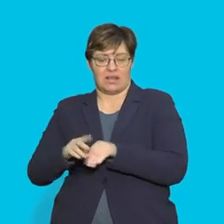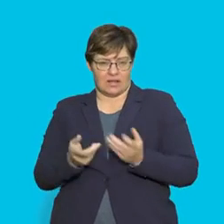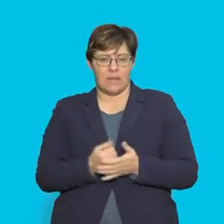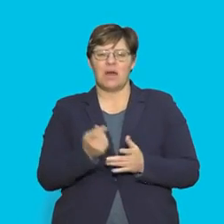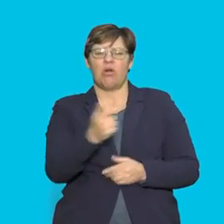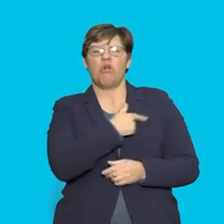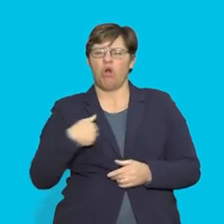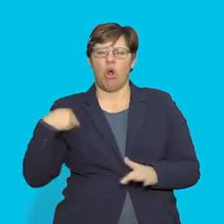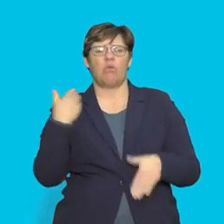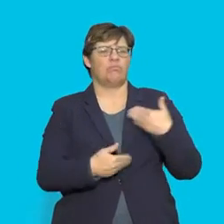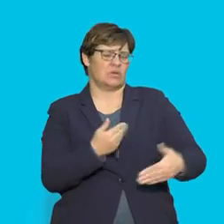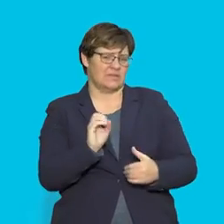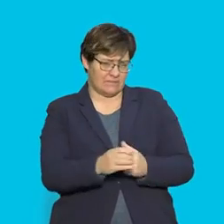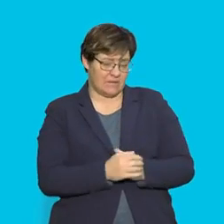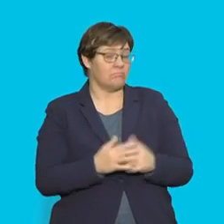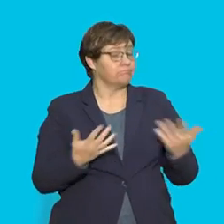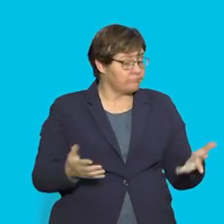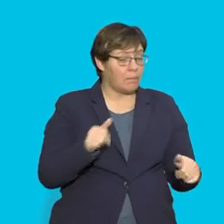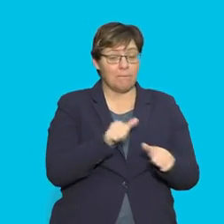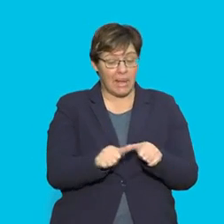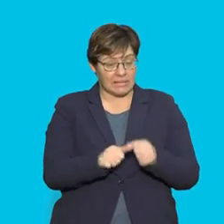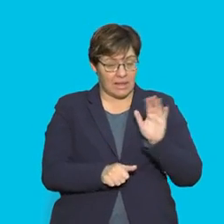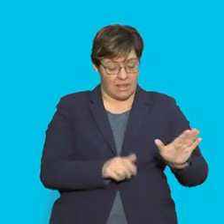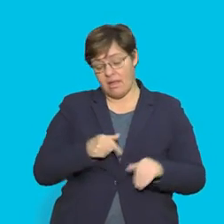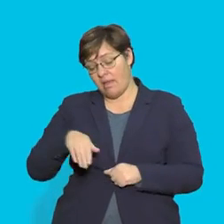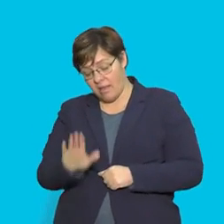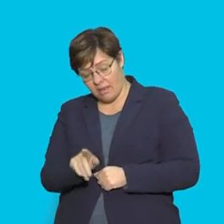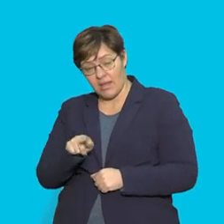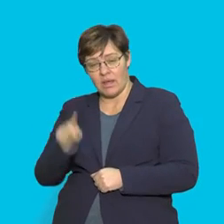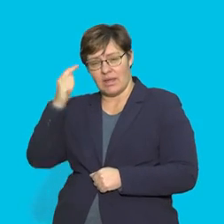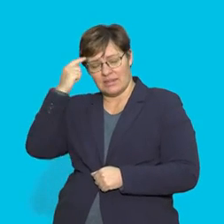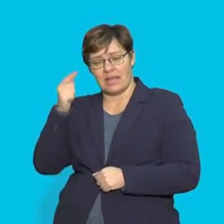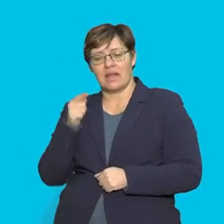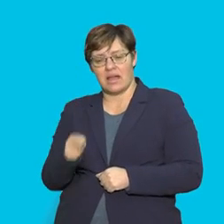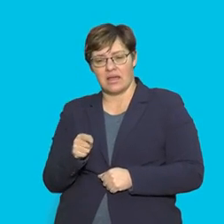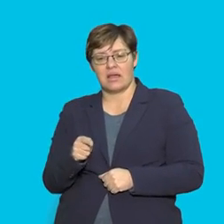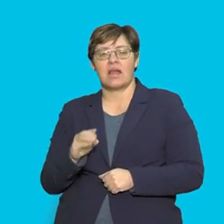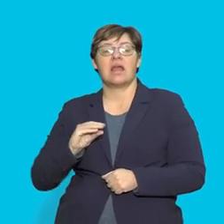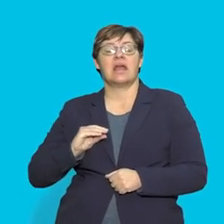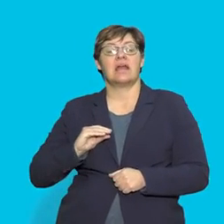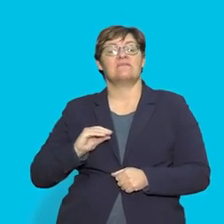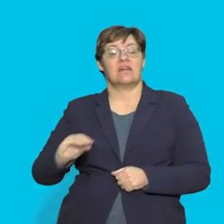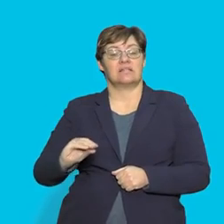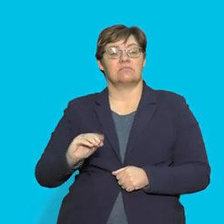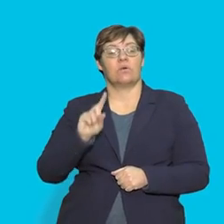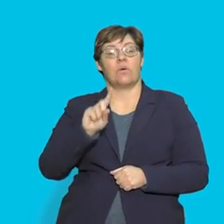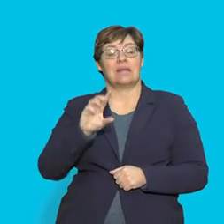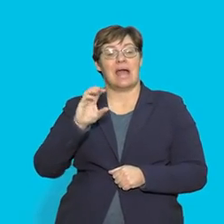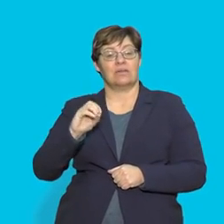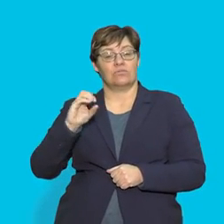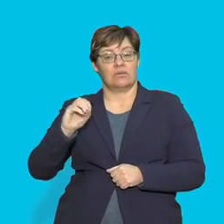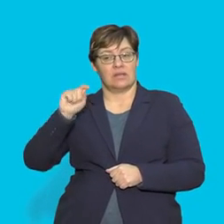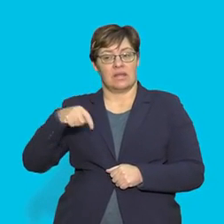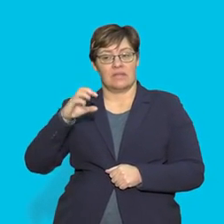for 1 year. But that is a long process. Instead, you will consider this as an investment